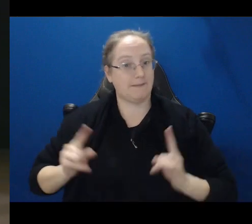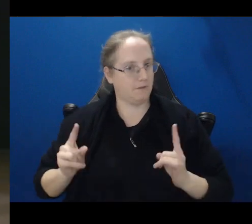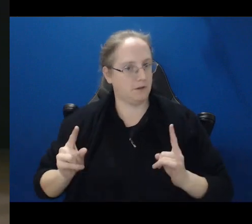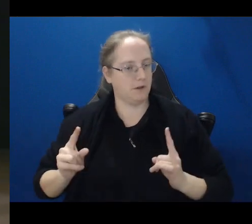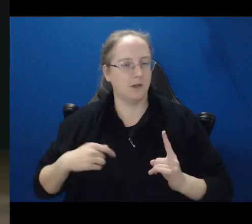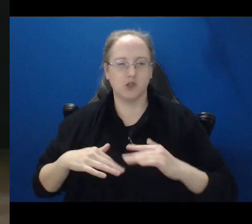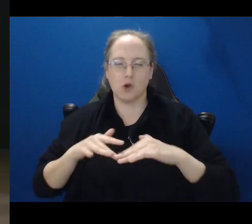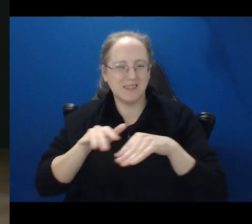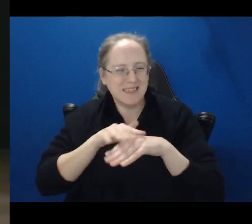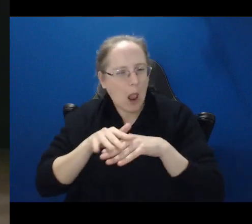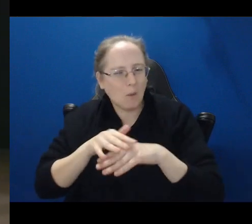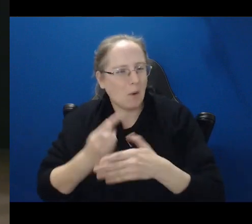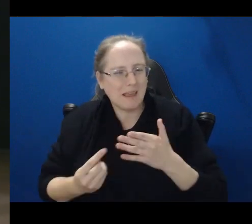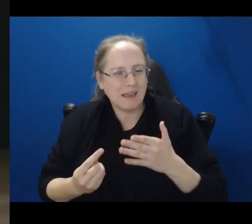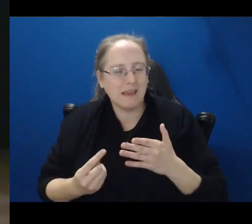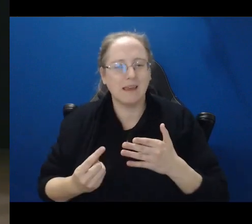came here in